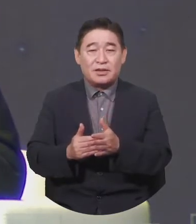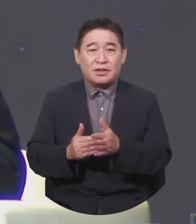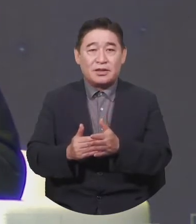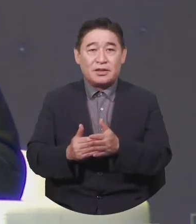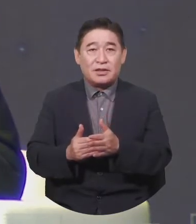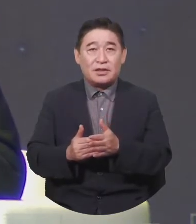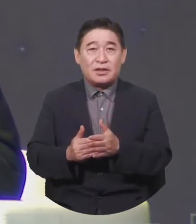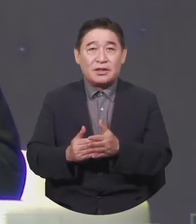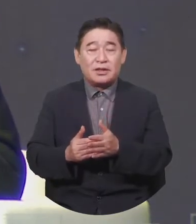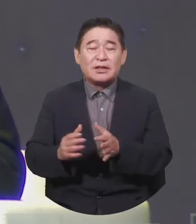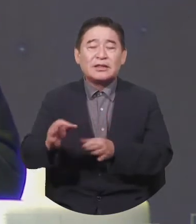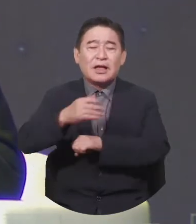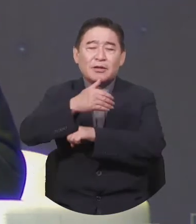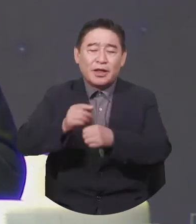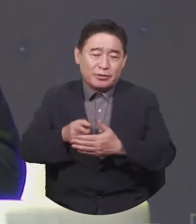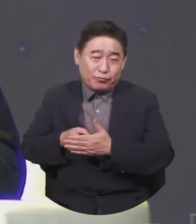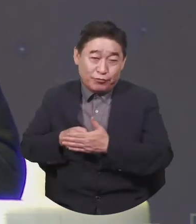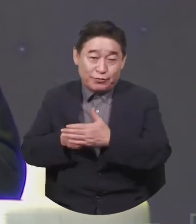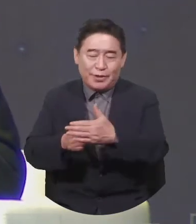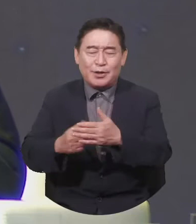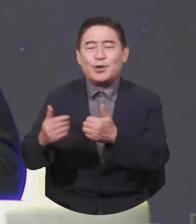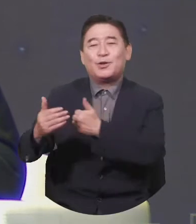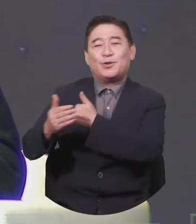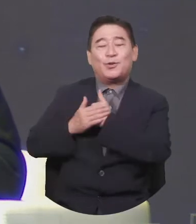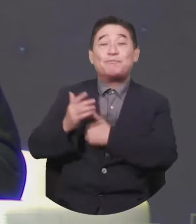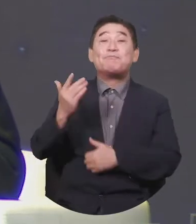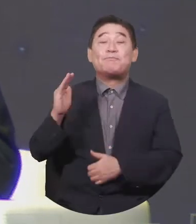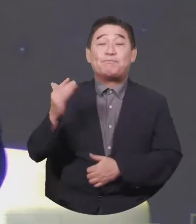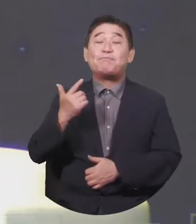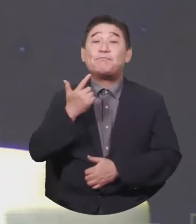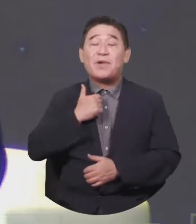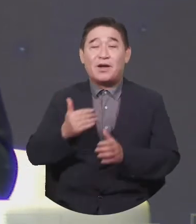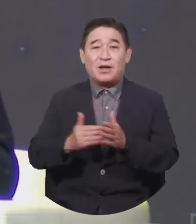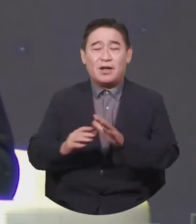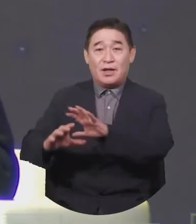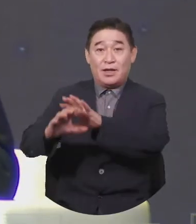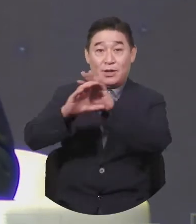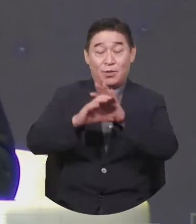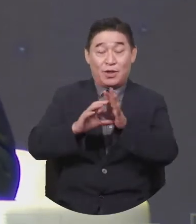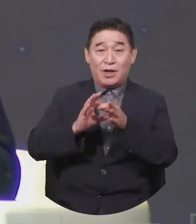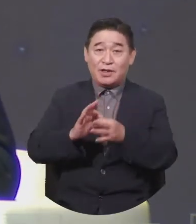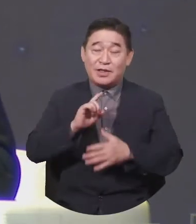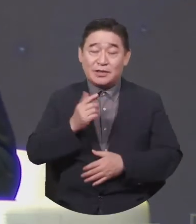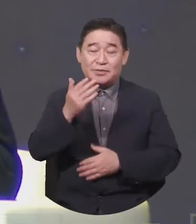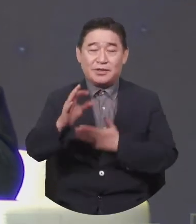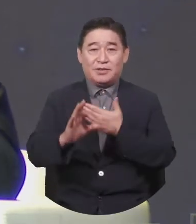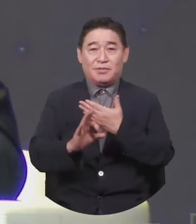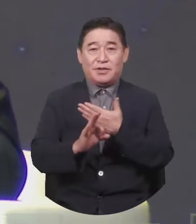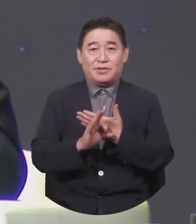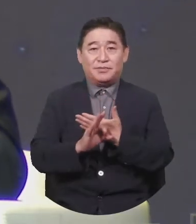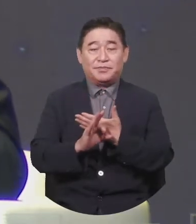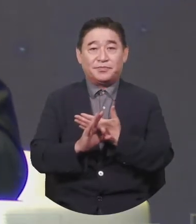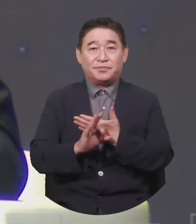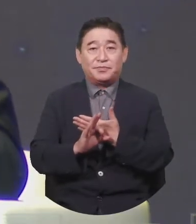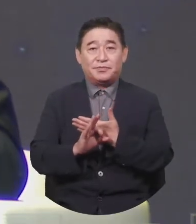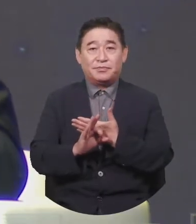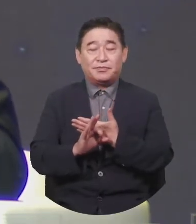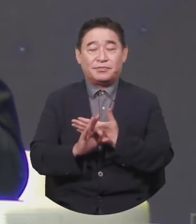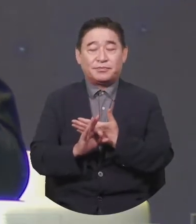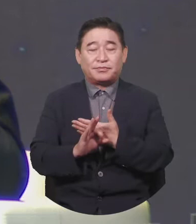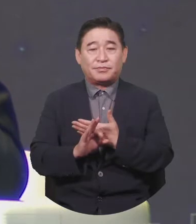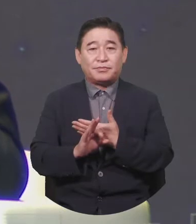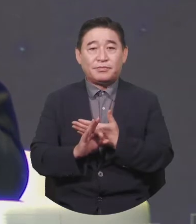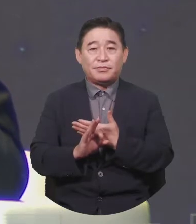COVID-19 issue, and of course I absolutely agree that the